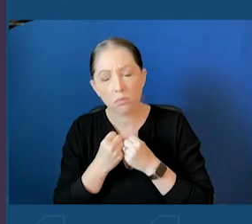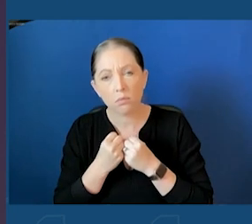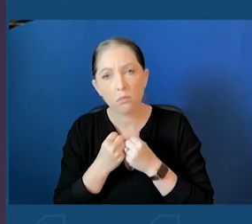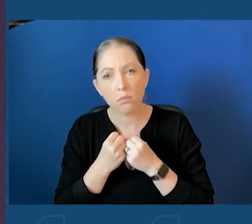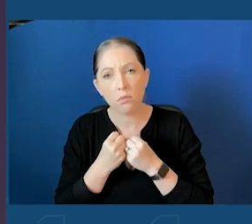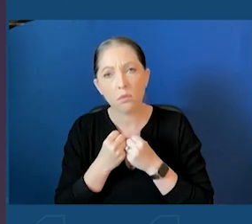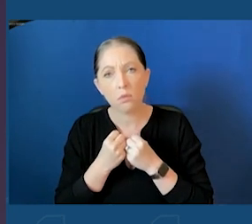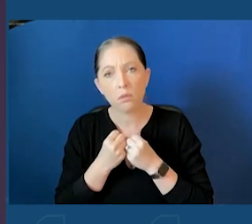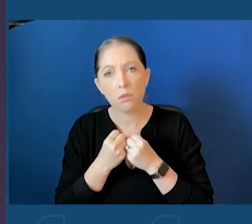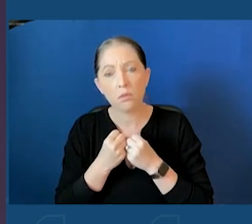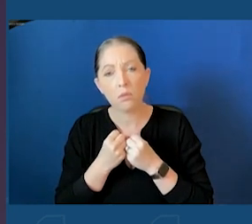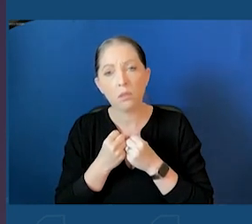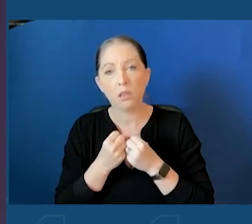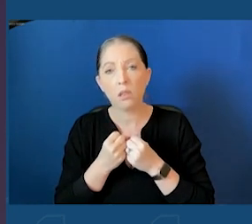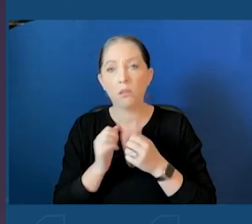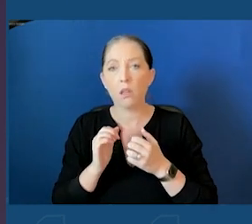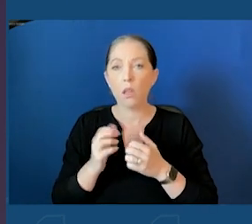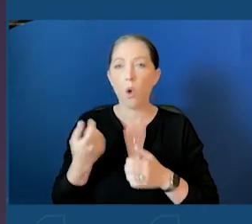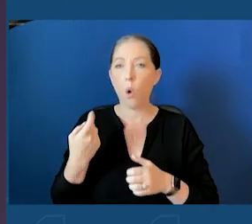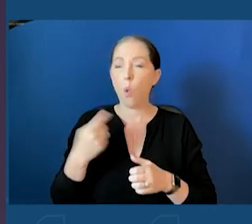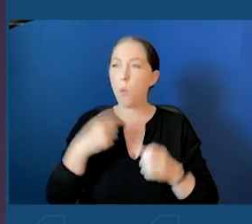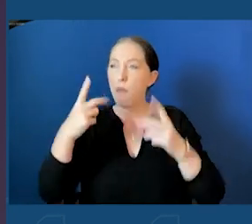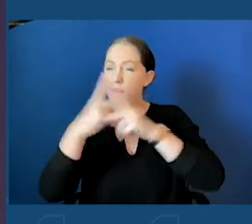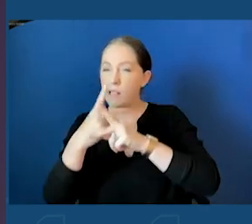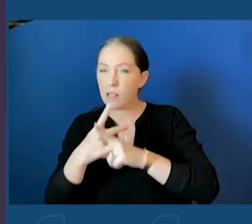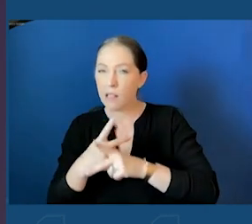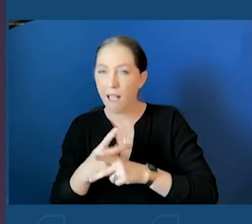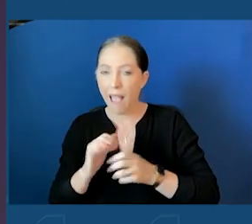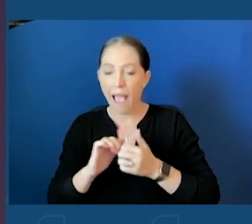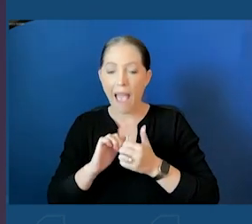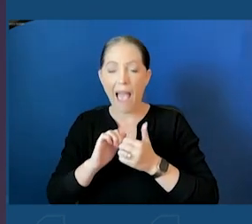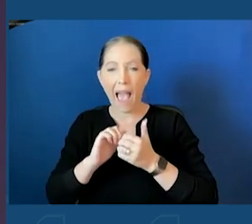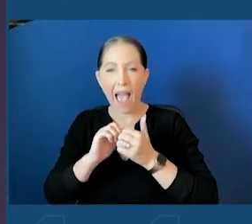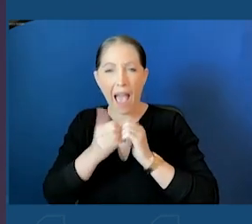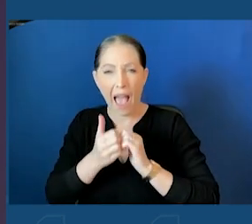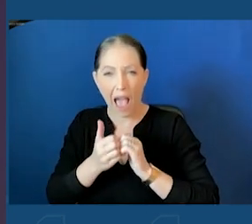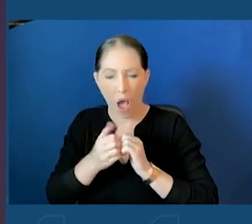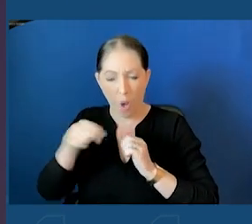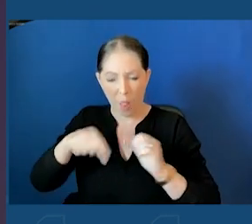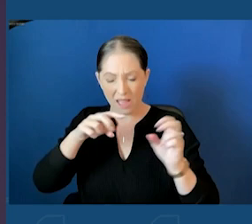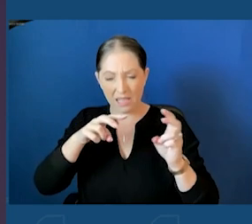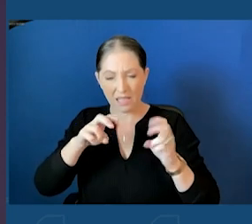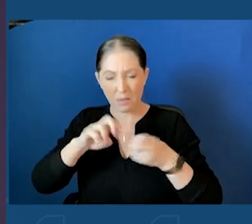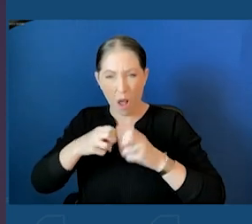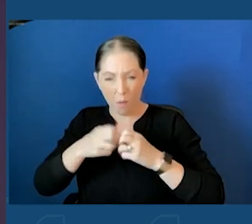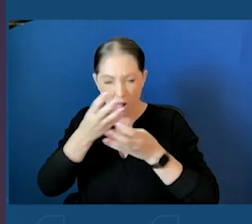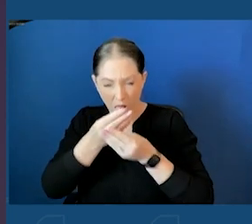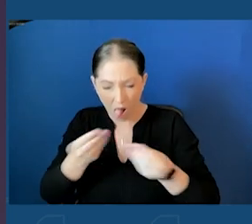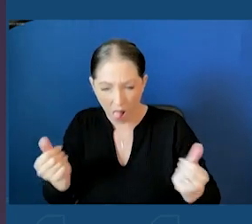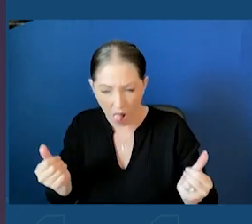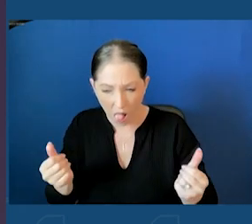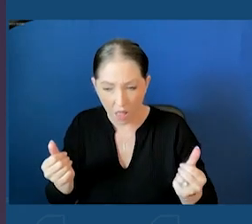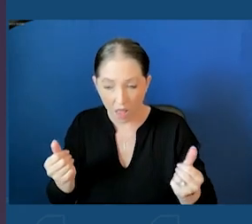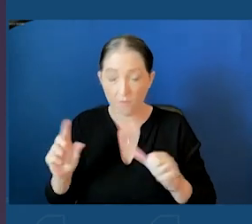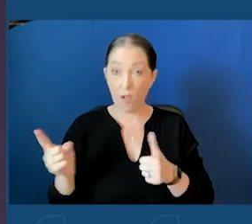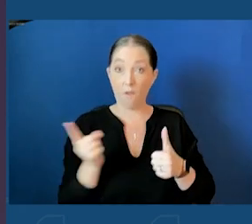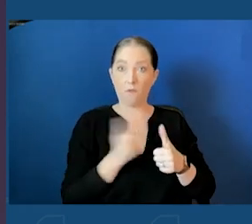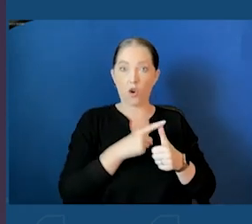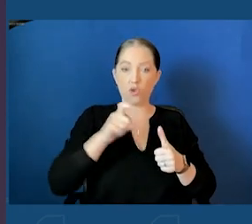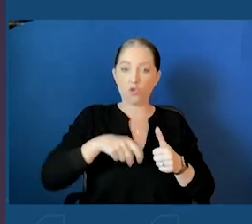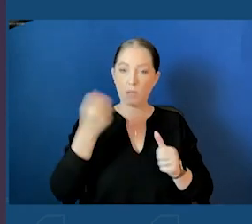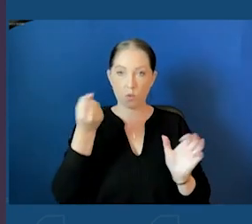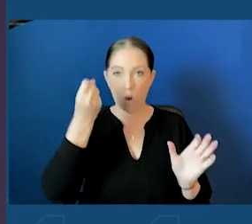How can we figured out how do we solve this problem? First, you have to understand the